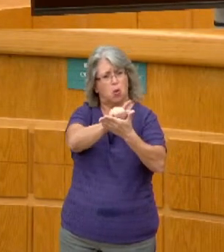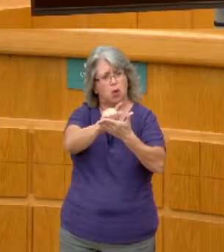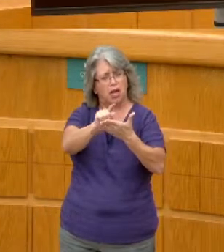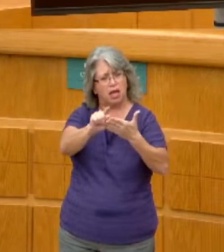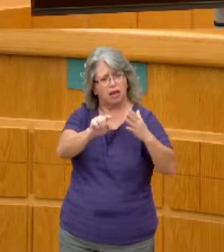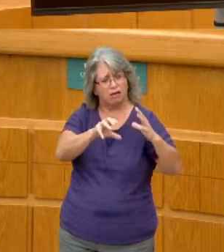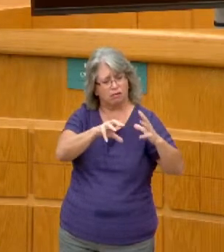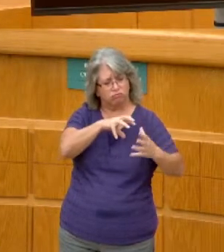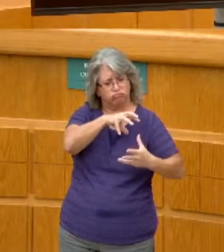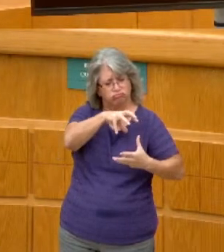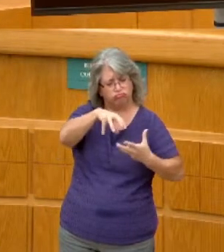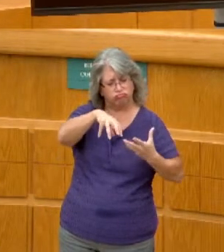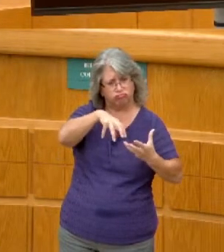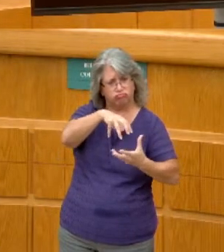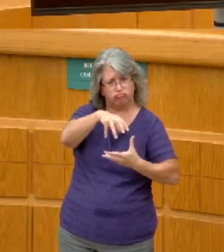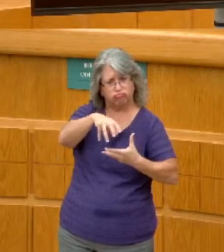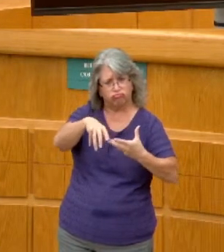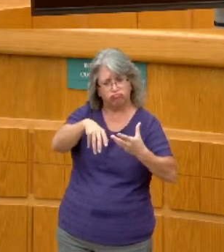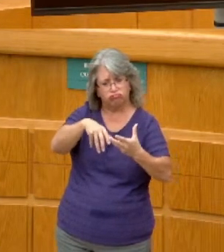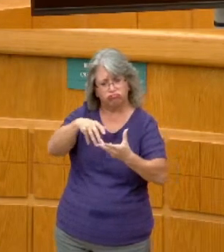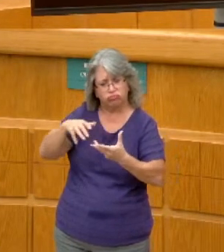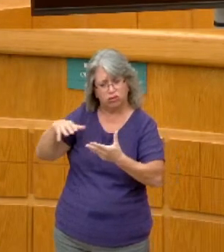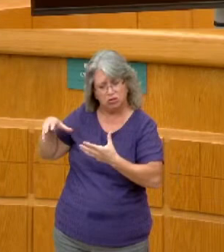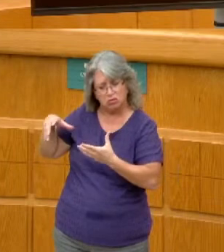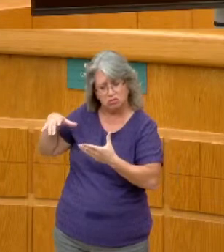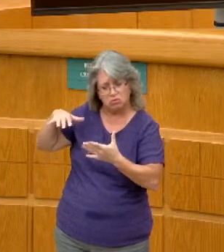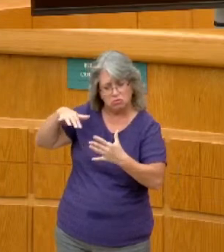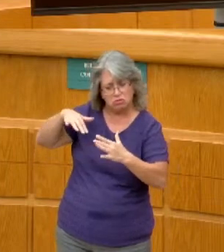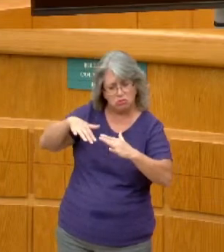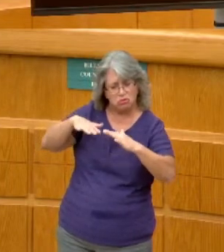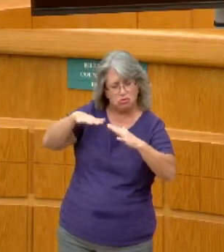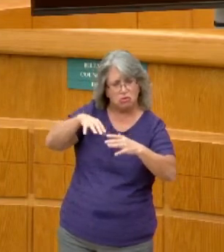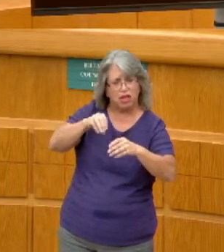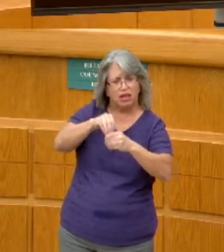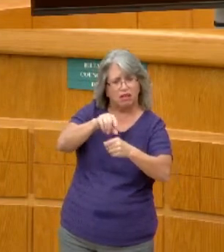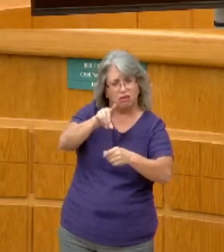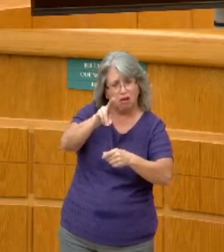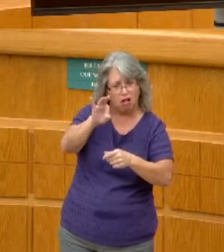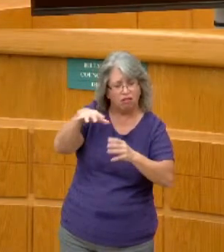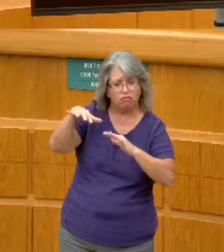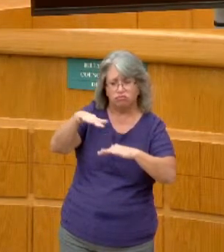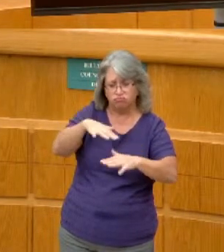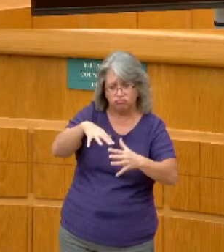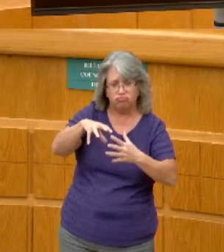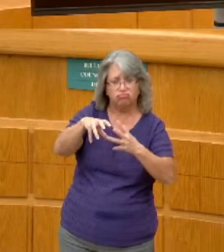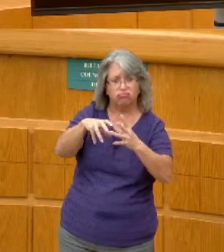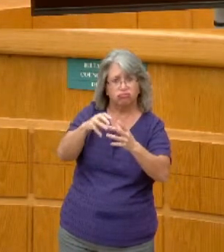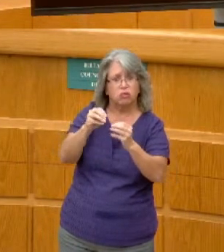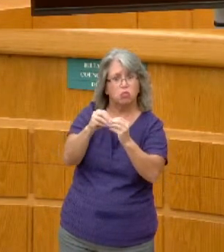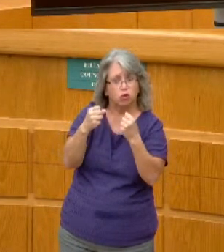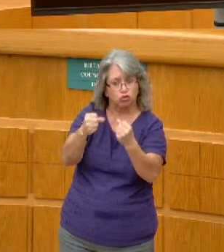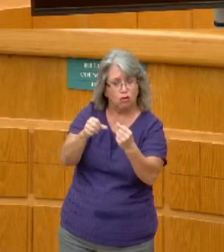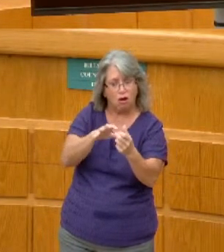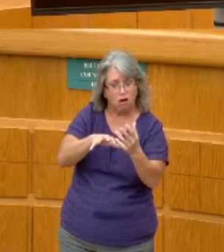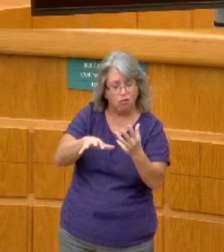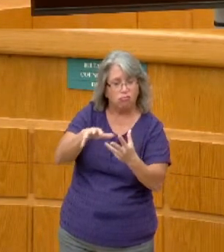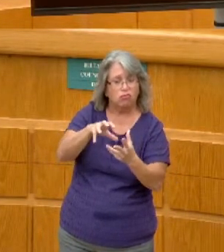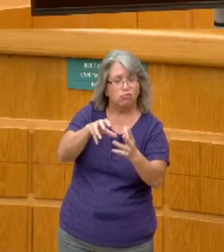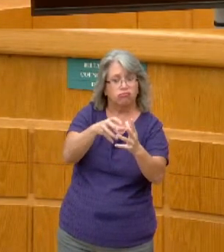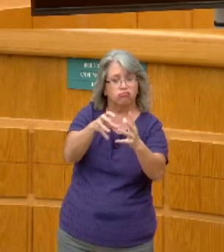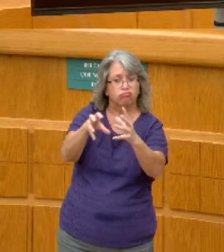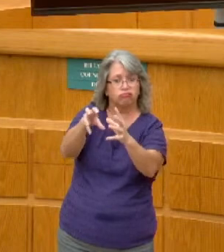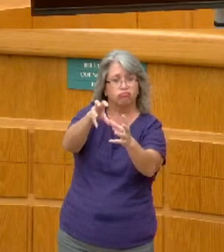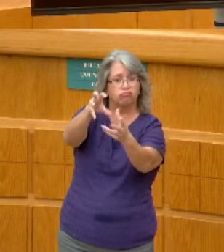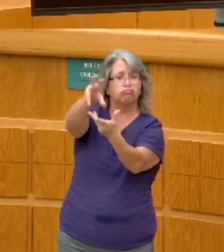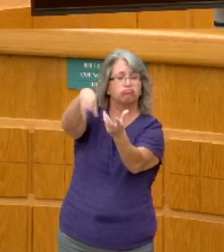it intensified. And then sometimes Ida is a reminder of how important it is to have the ability